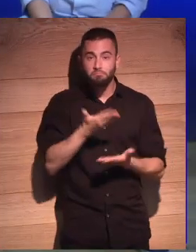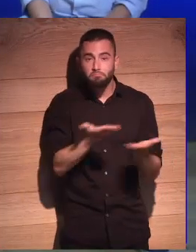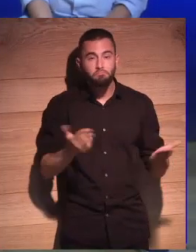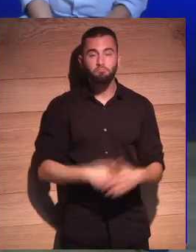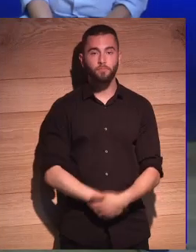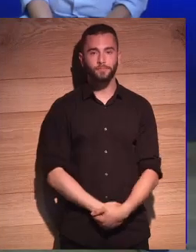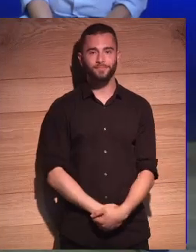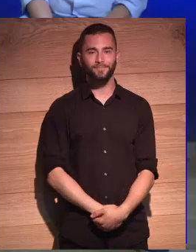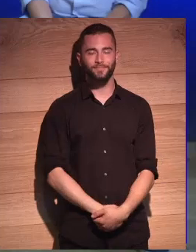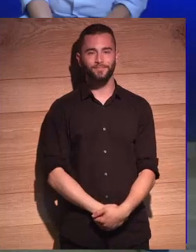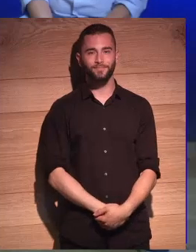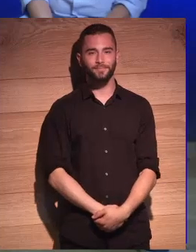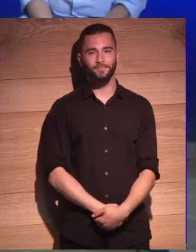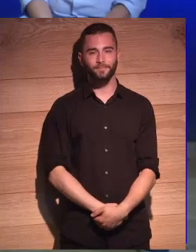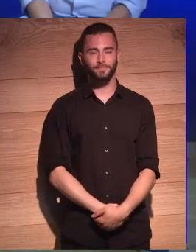questions.